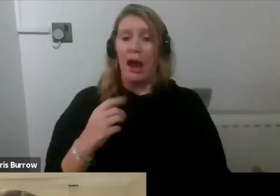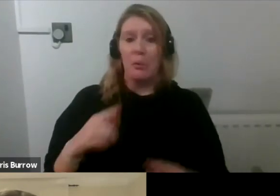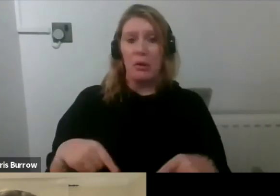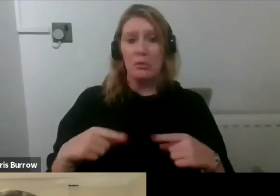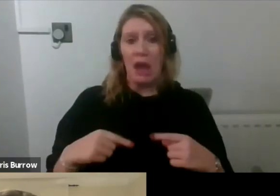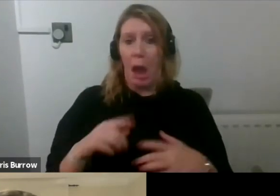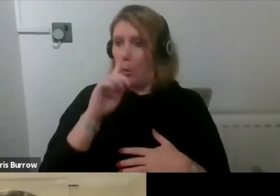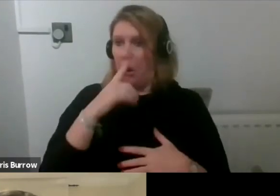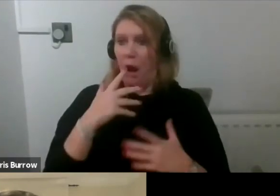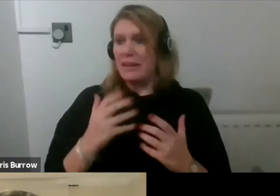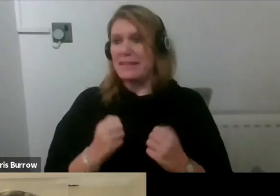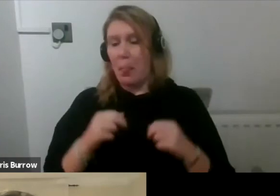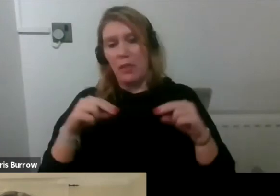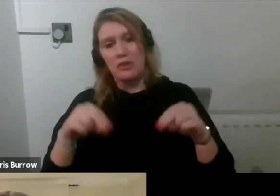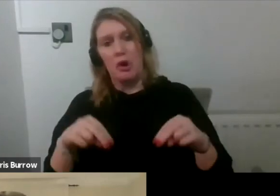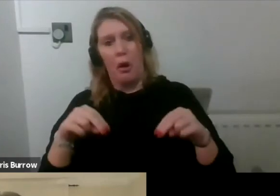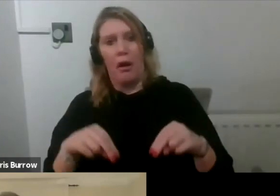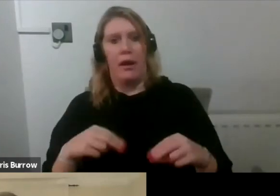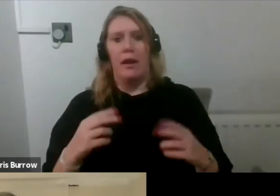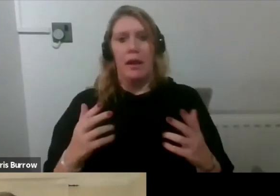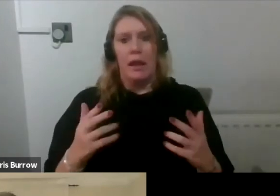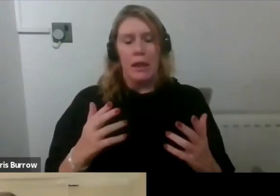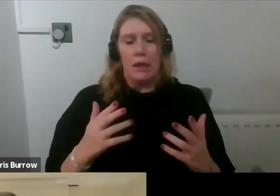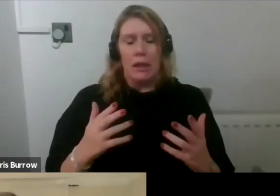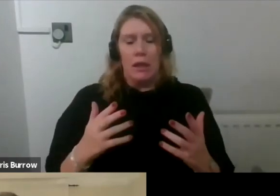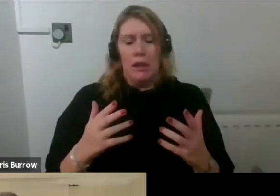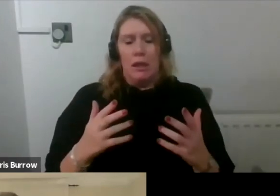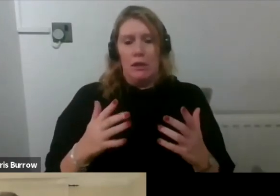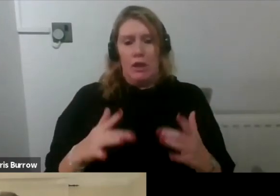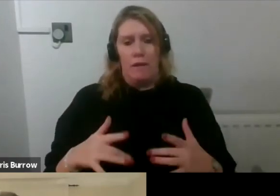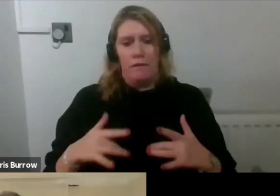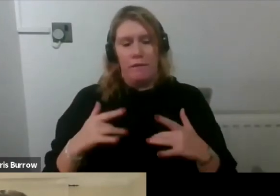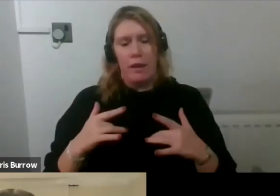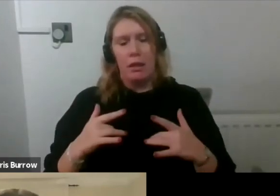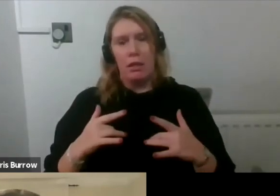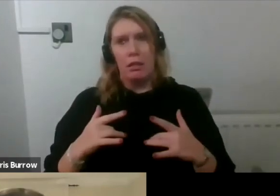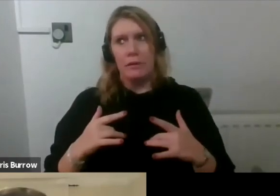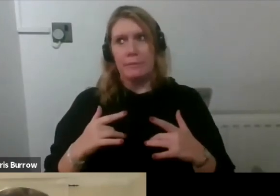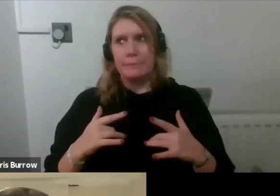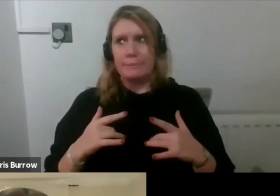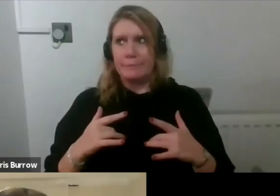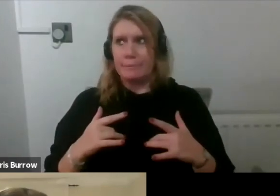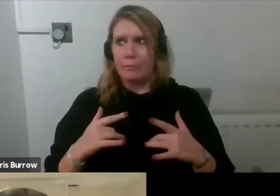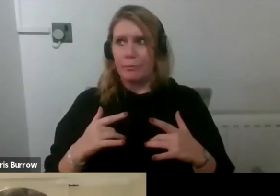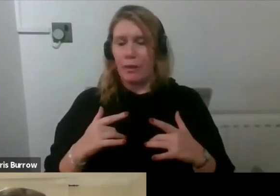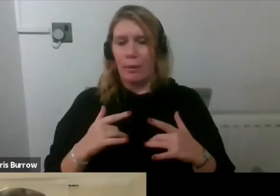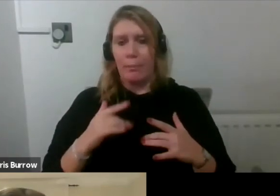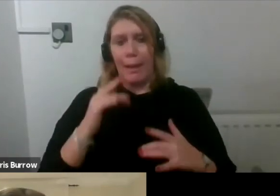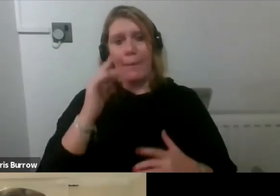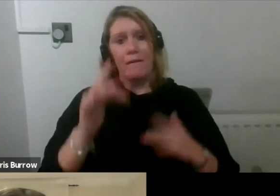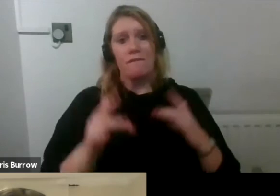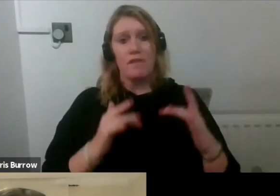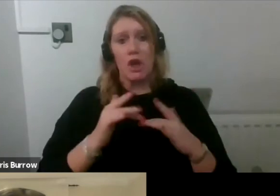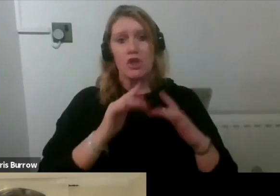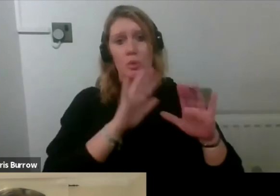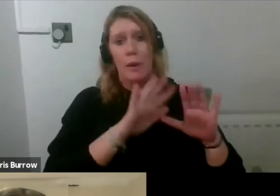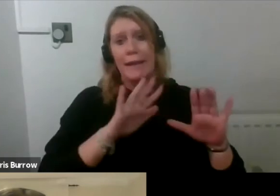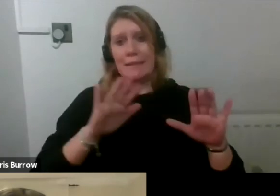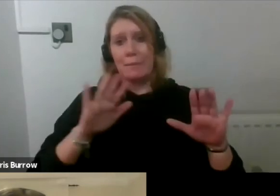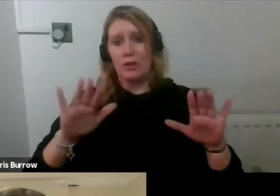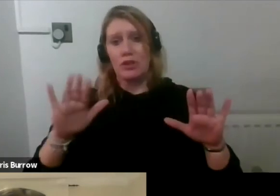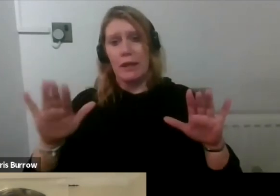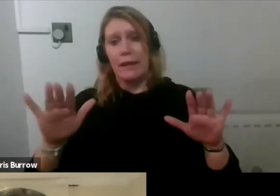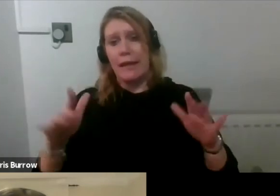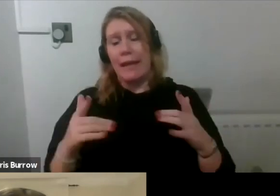dog, or it just, you sort of think, well, actually, maybe a virtual exhibition is just